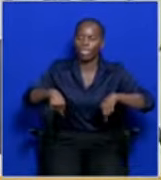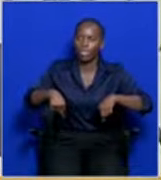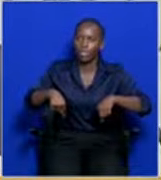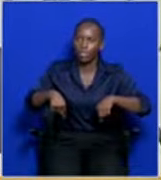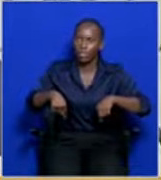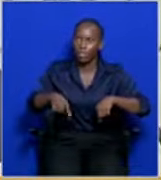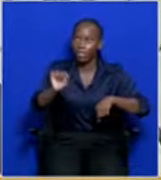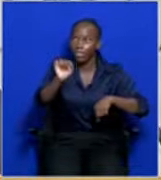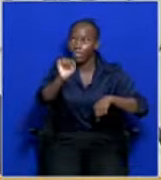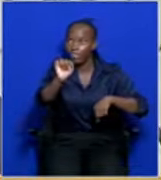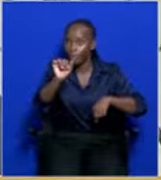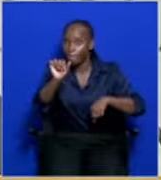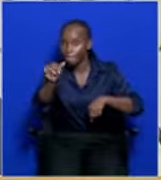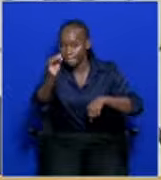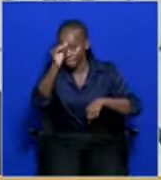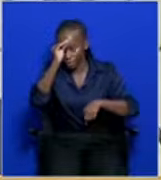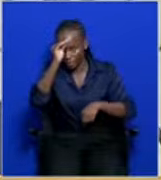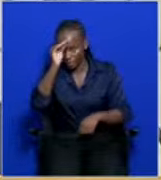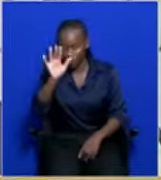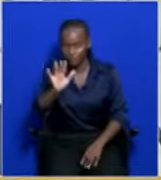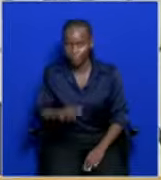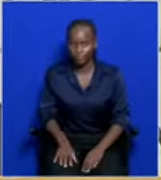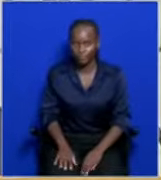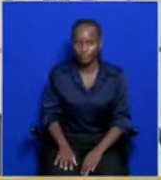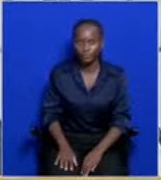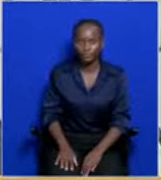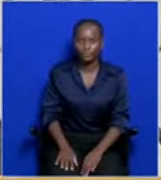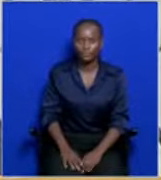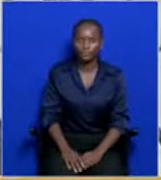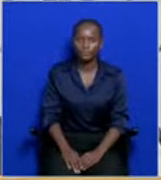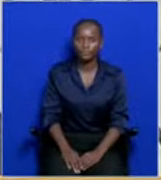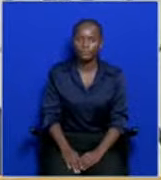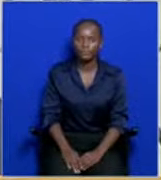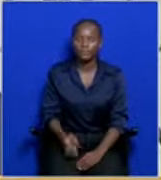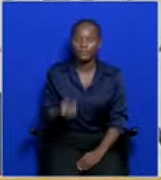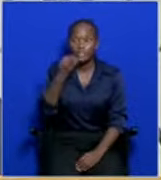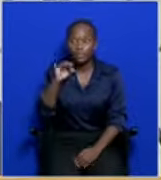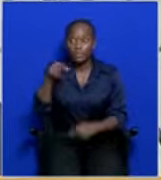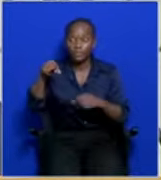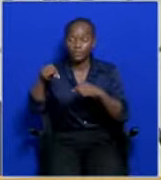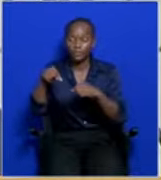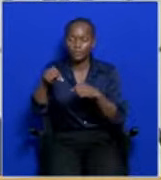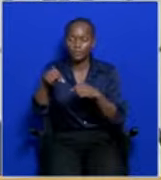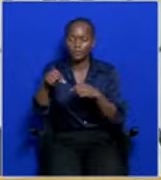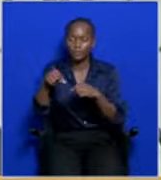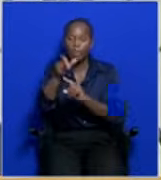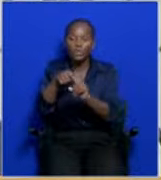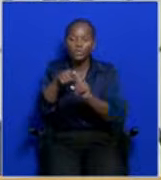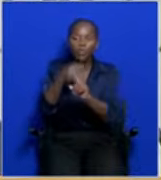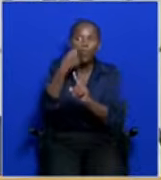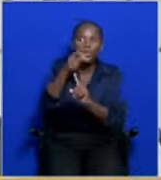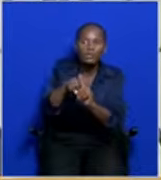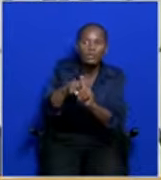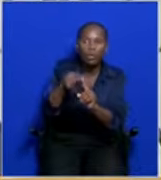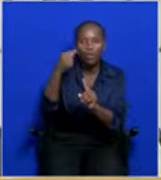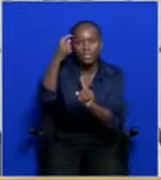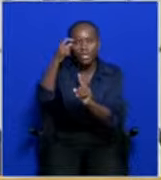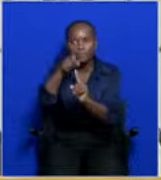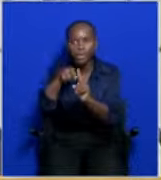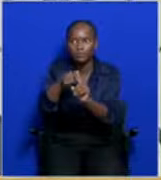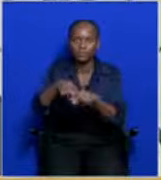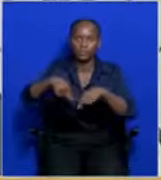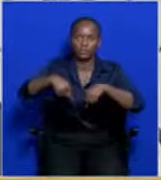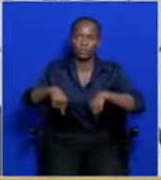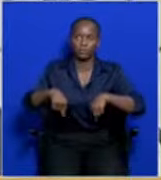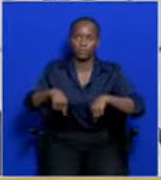Yes. So if a suspect escapes, you have a duty to open a